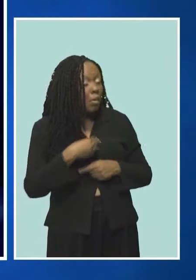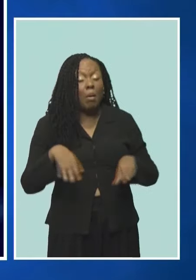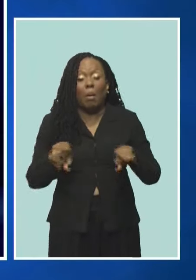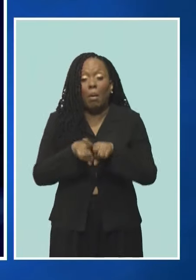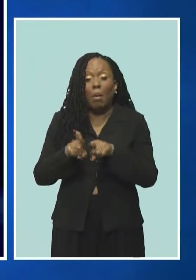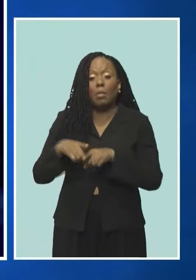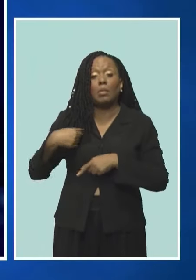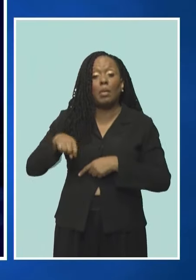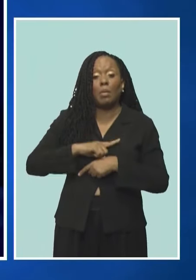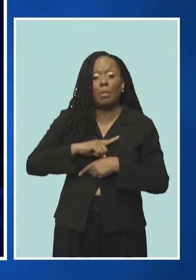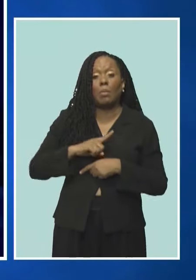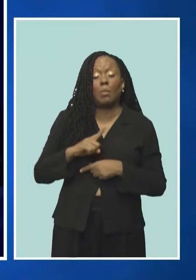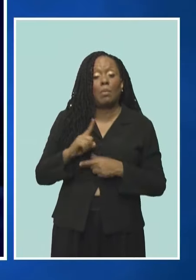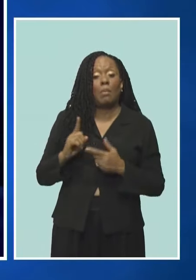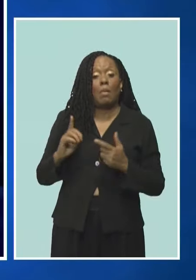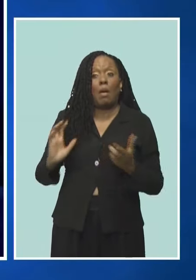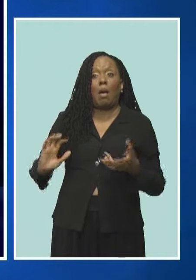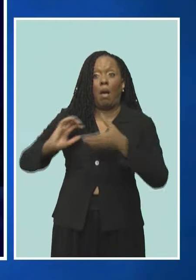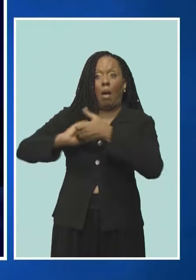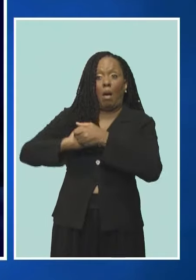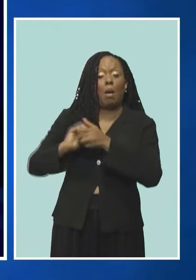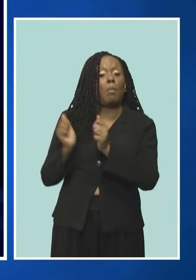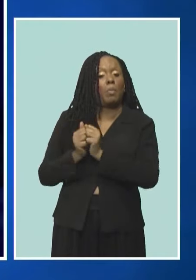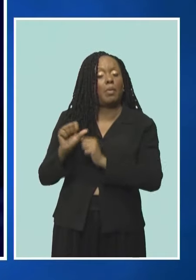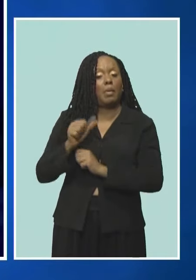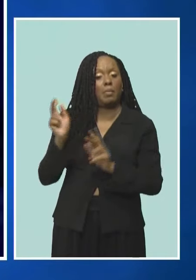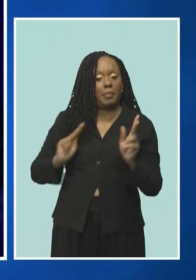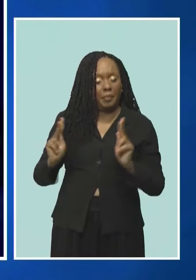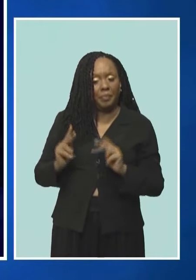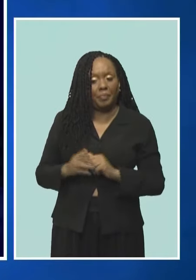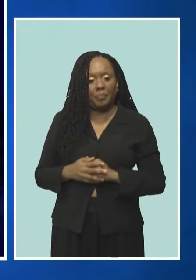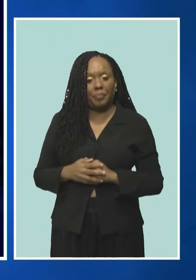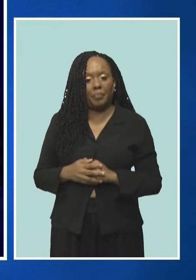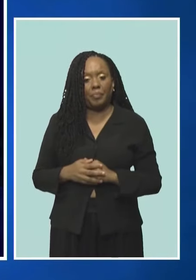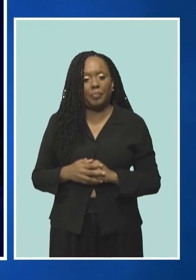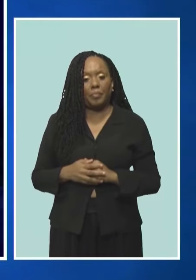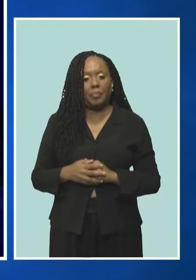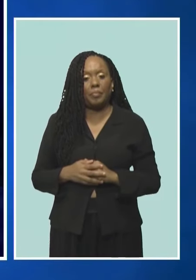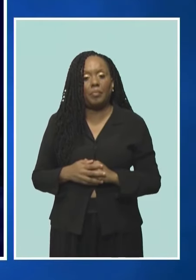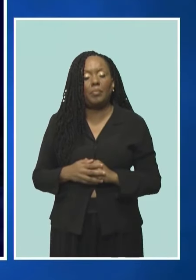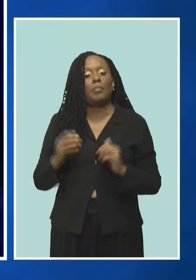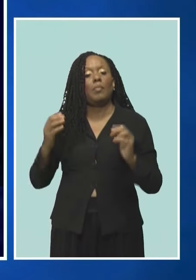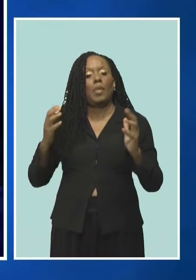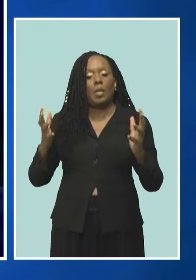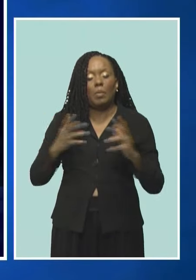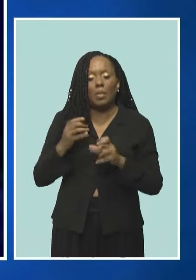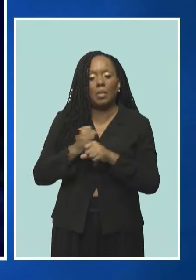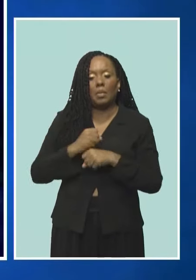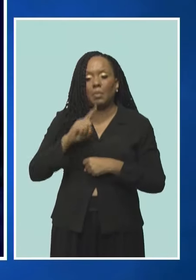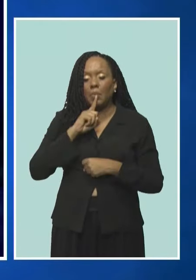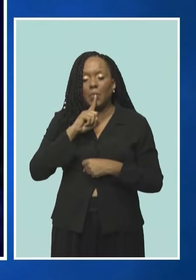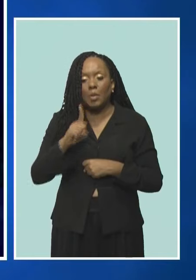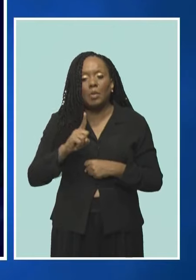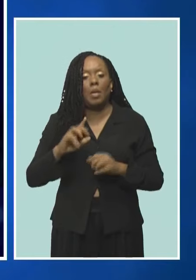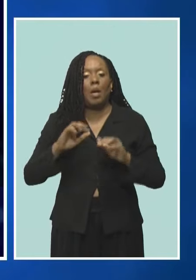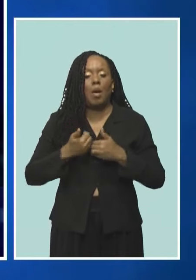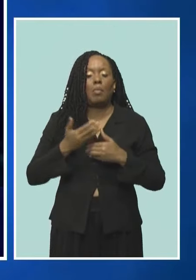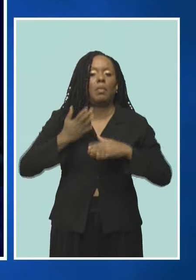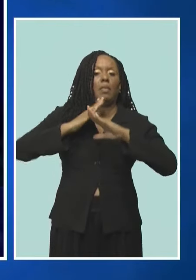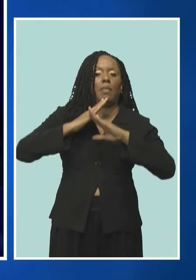other developmental partners. Training was done in the area of preventative controls for human food in